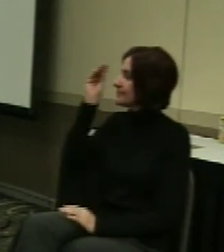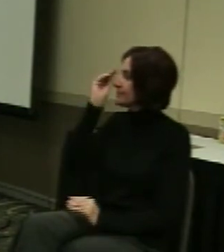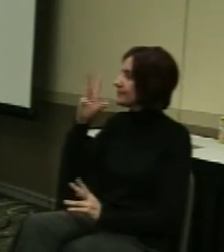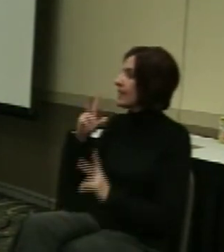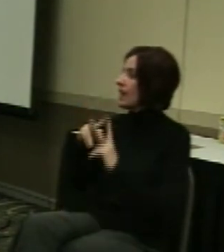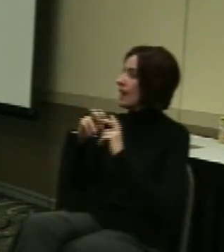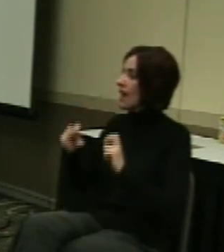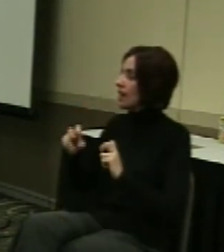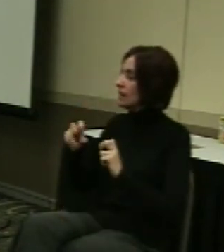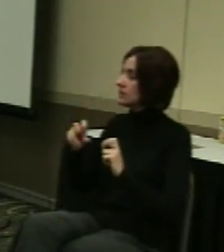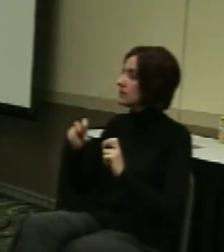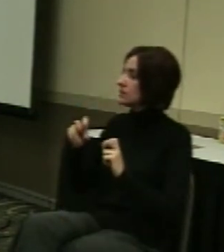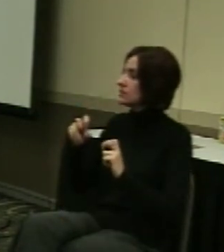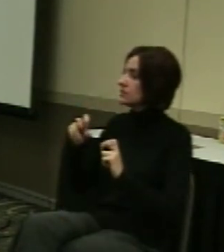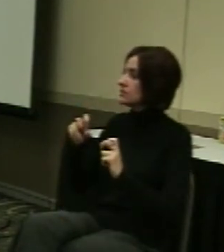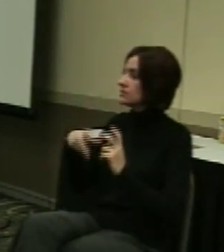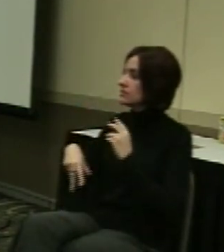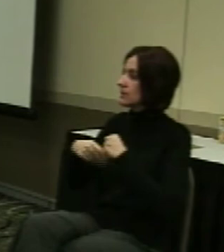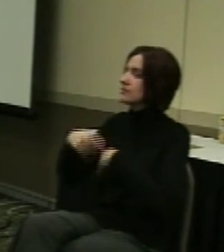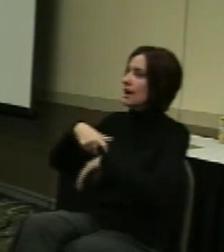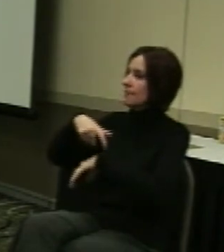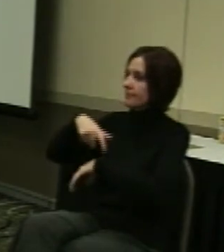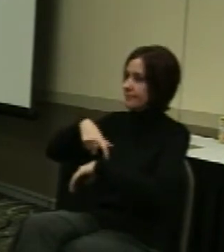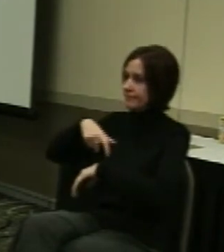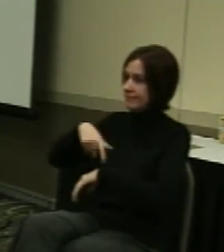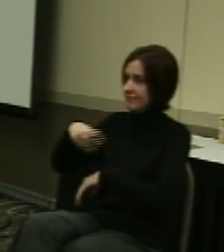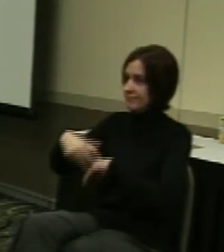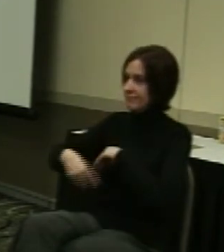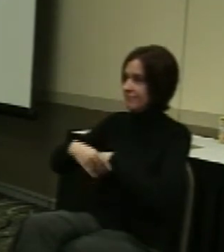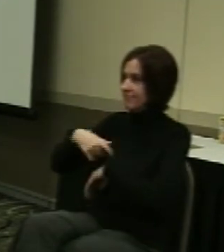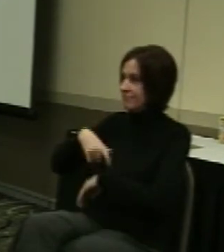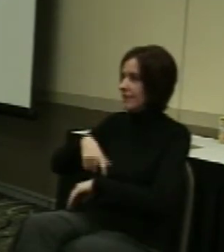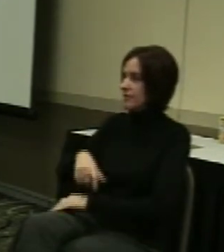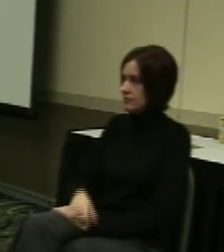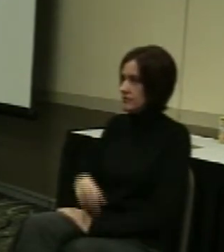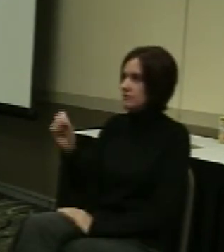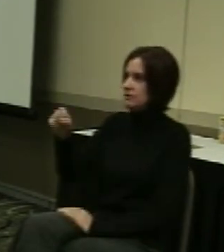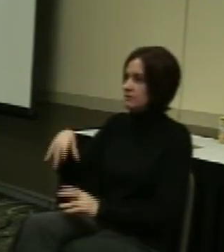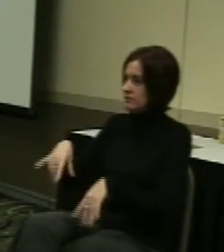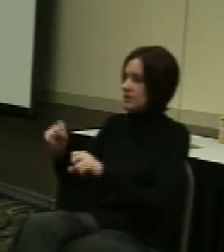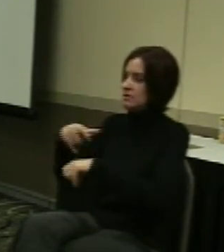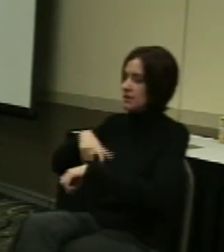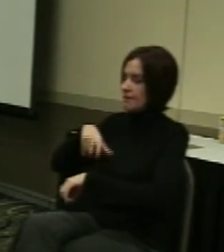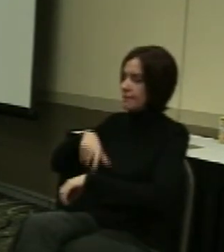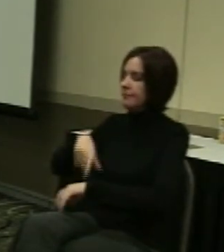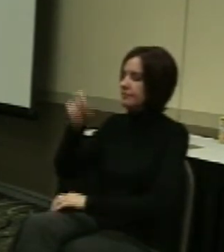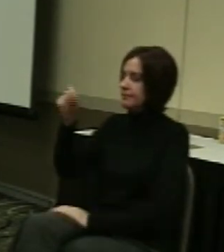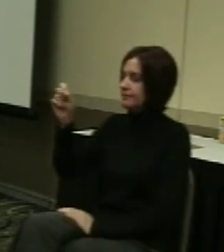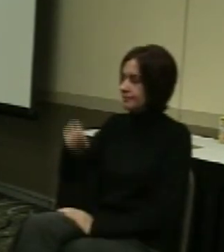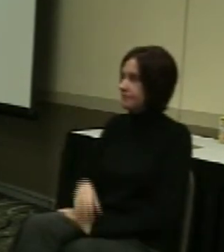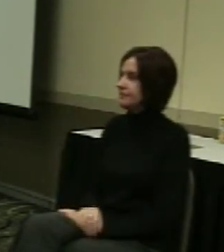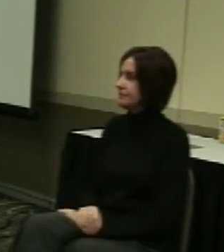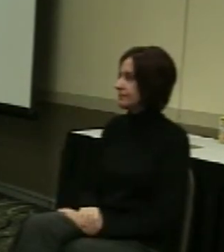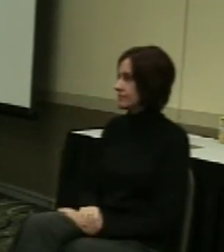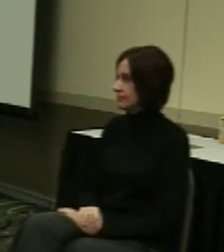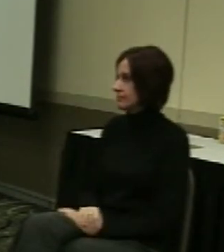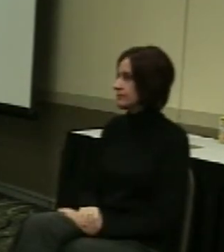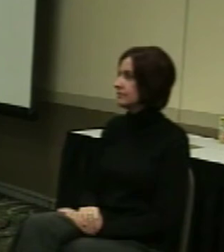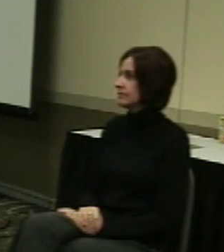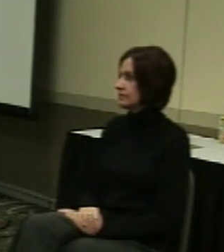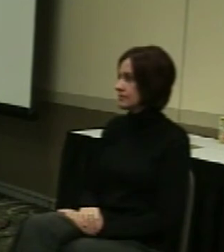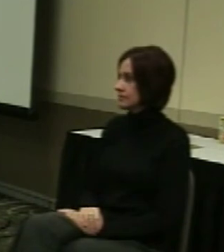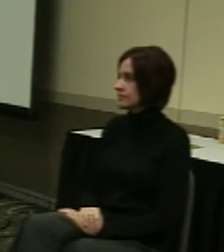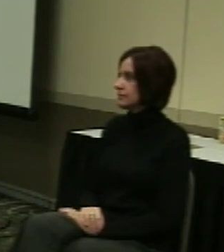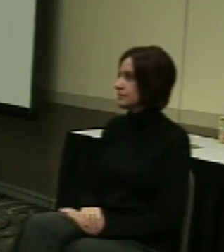this? Time. Would you add that? Takes time. It does. It